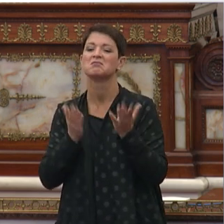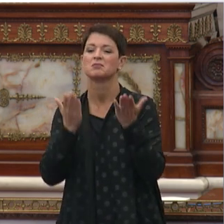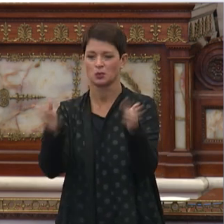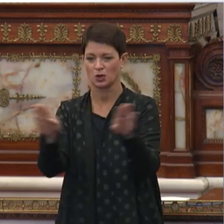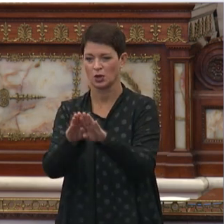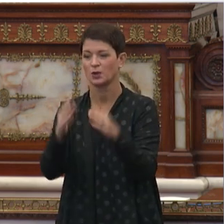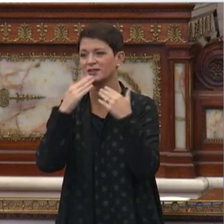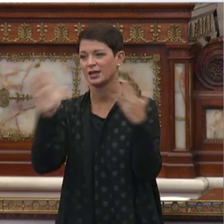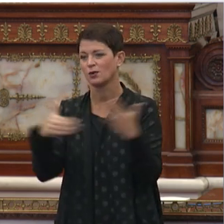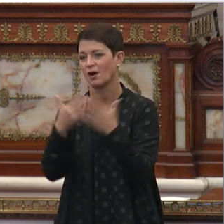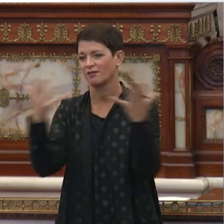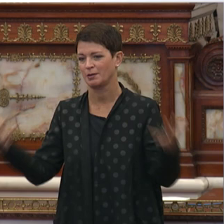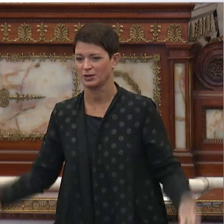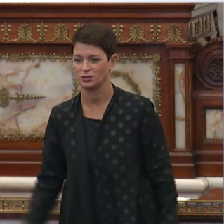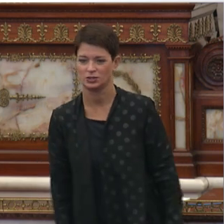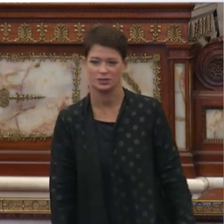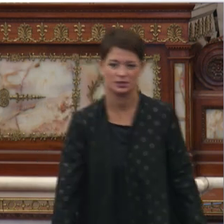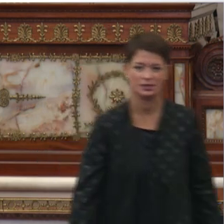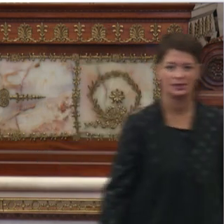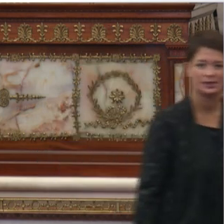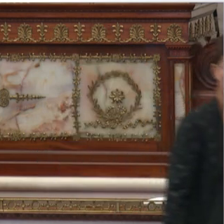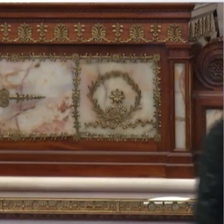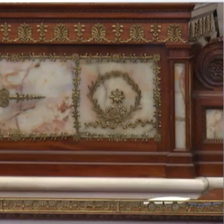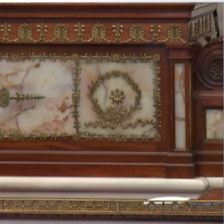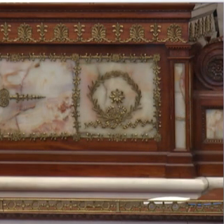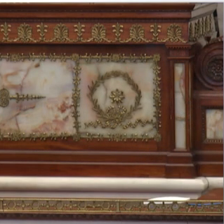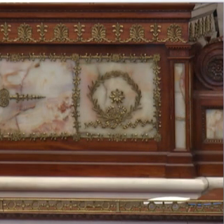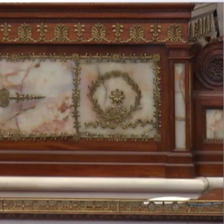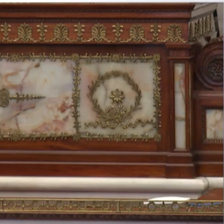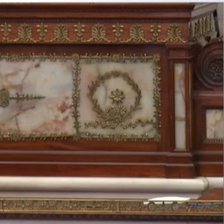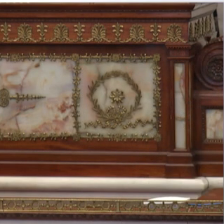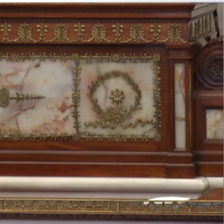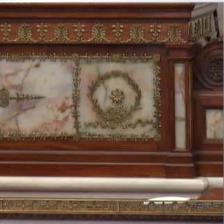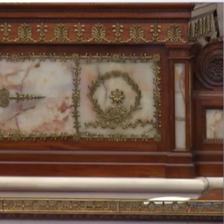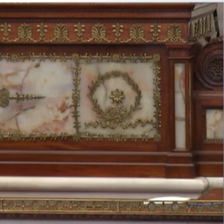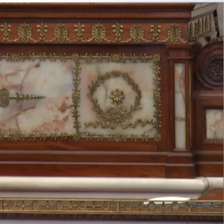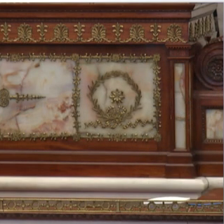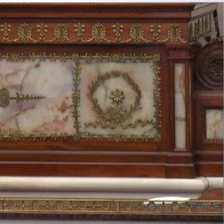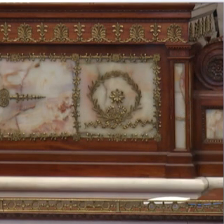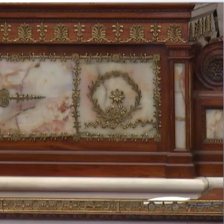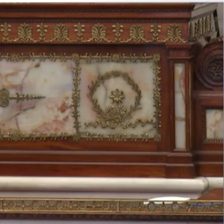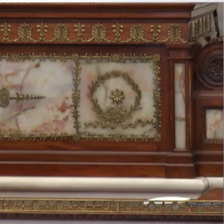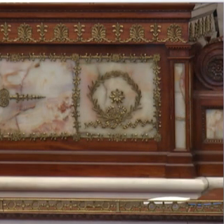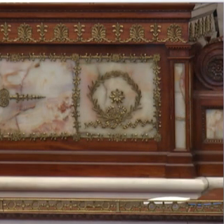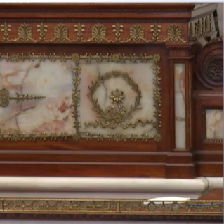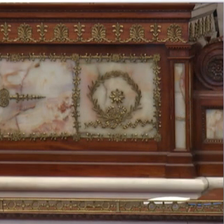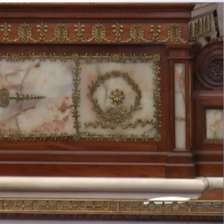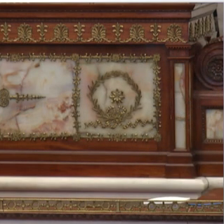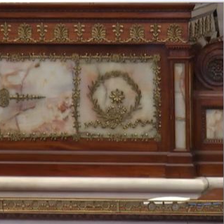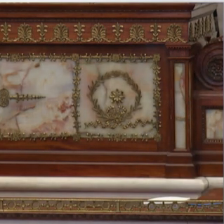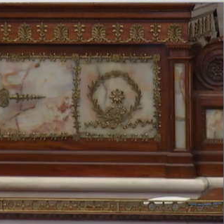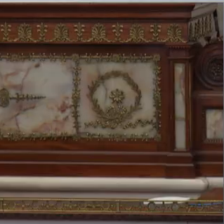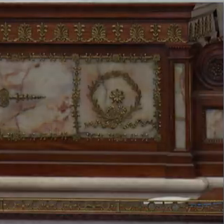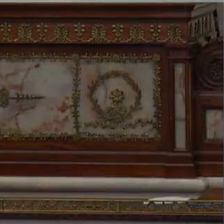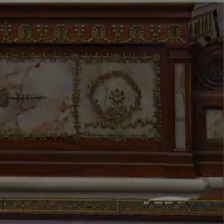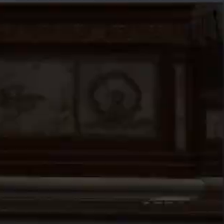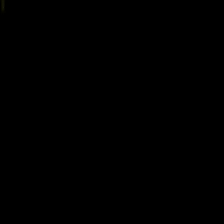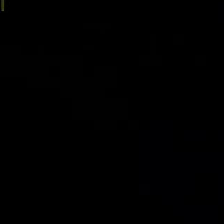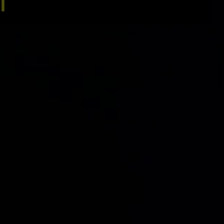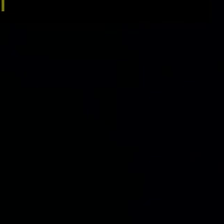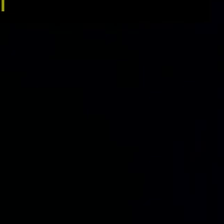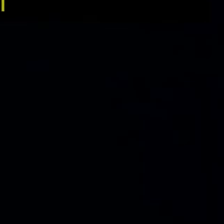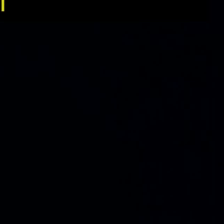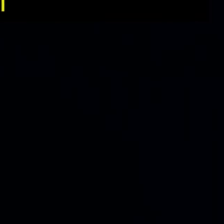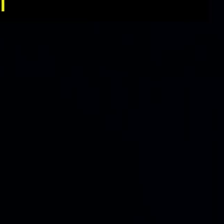carries. Thank you all very much. Have a good day. Thank you. Thank you. Have a great day. Happy birthday. Have a great day. Happy birthday.